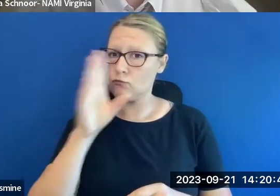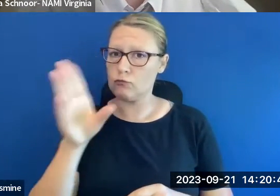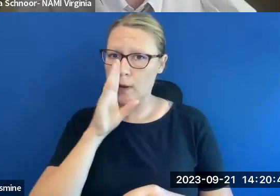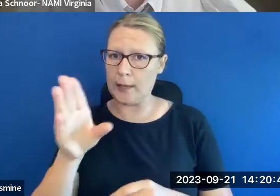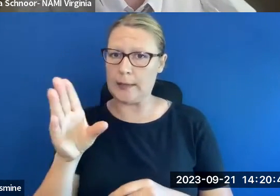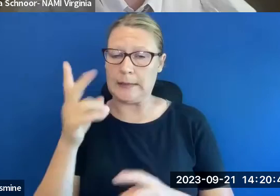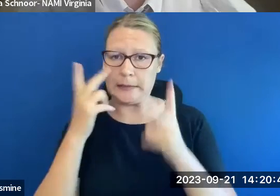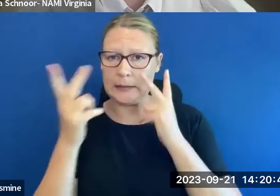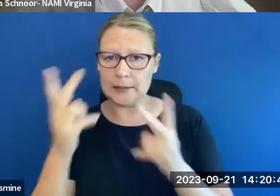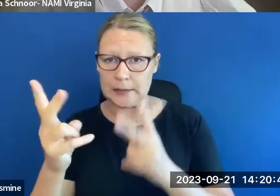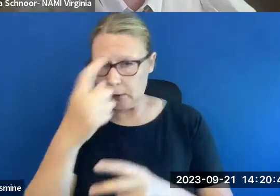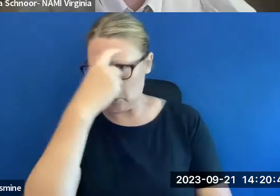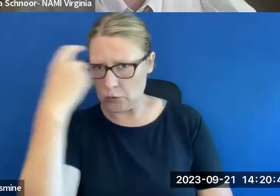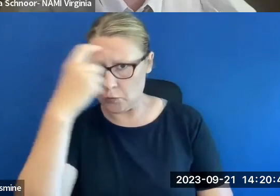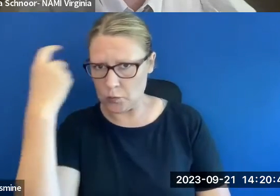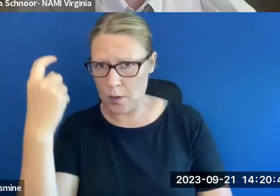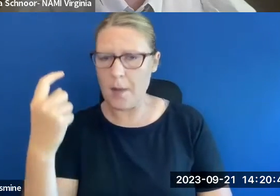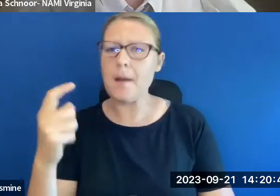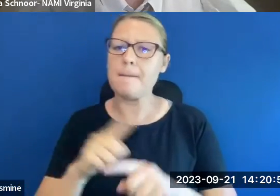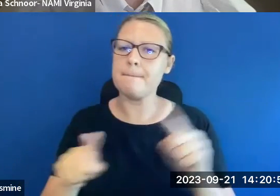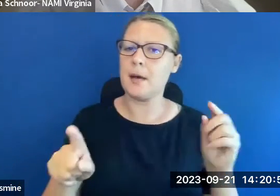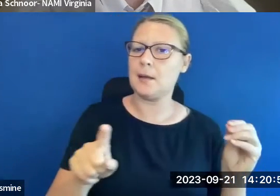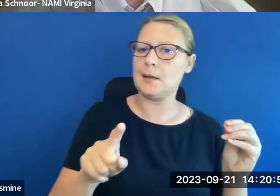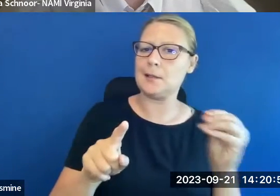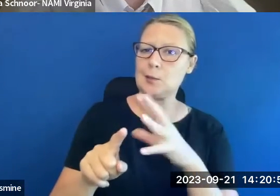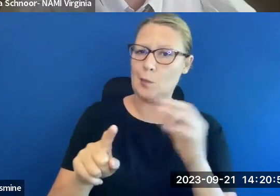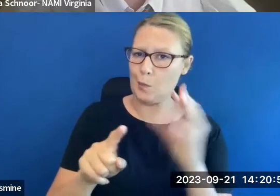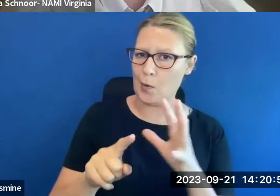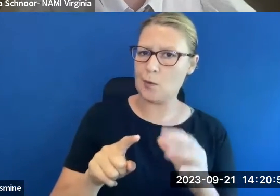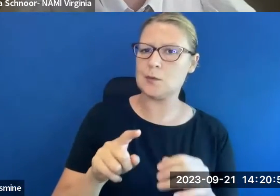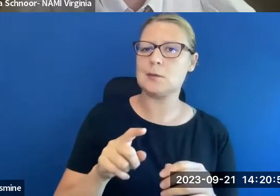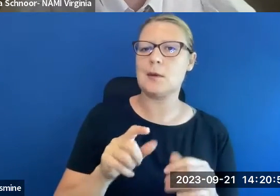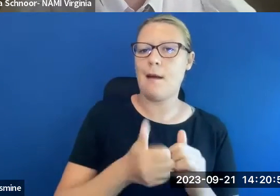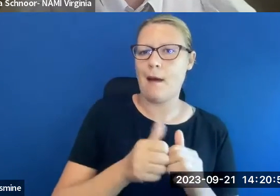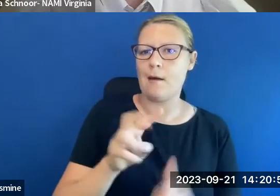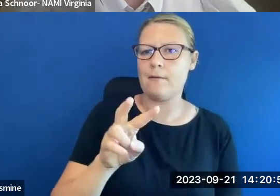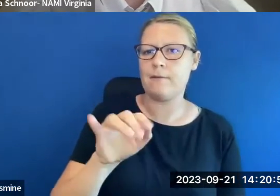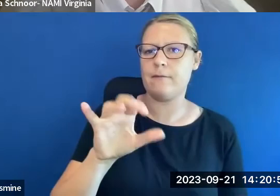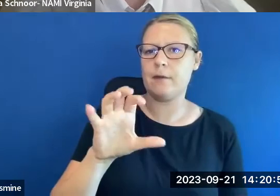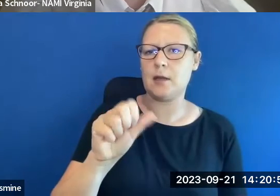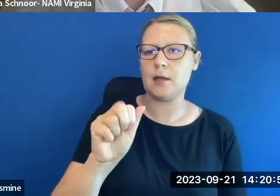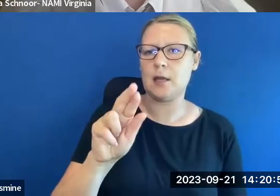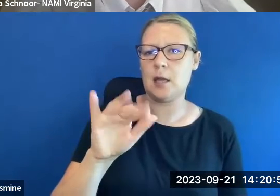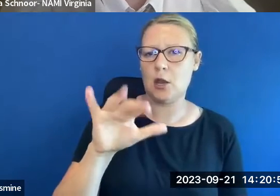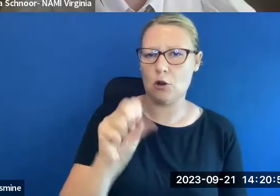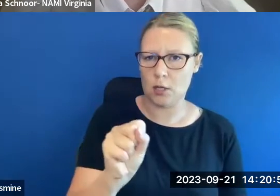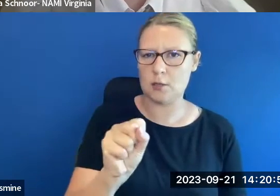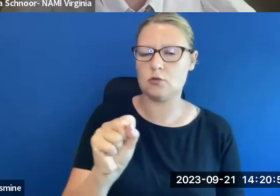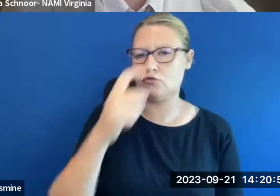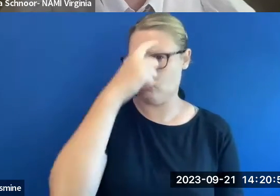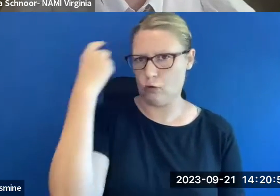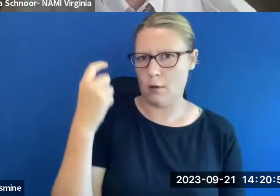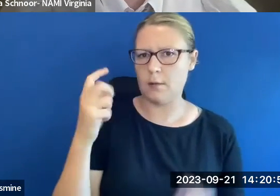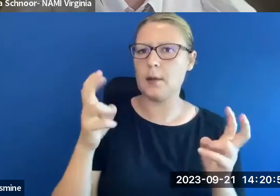possibly being exposed to what we call vicarious trauma because of the repeated shootings.